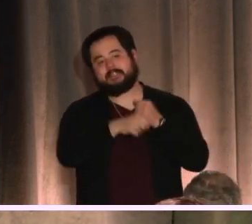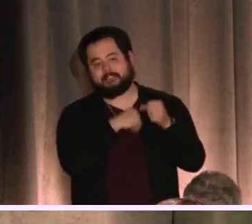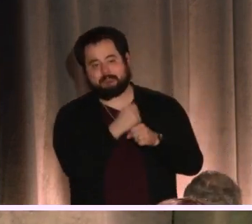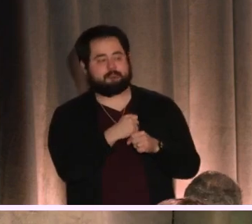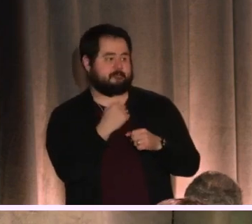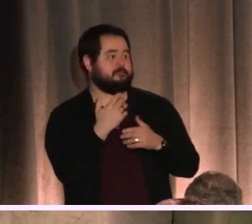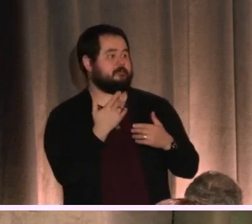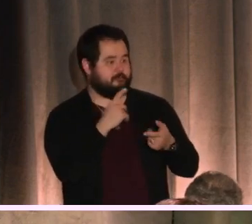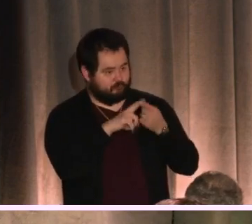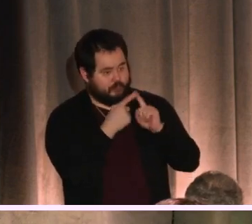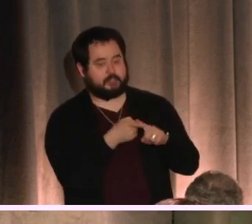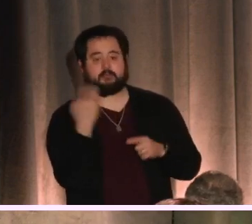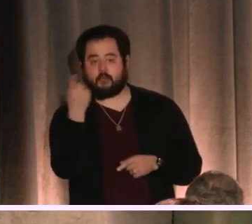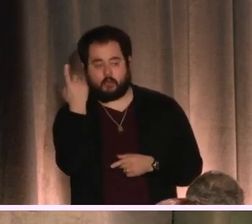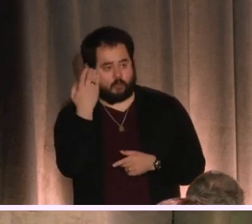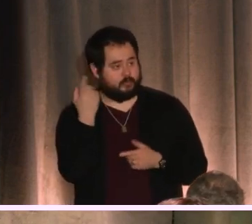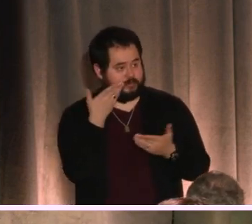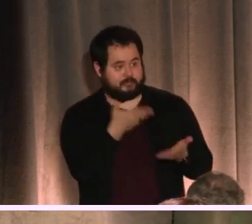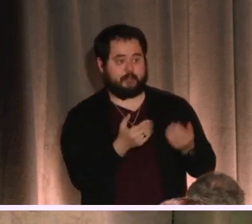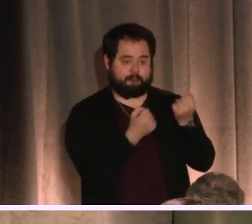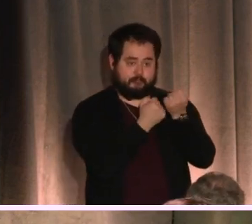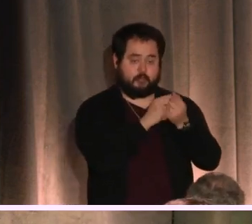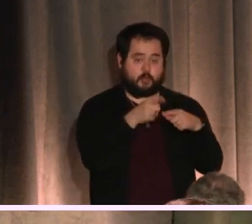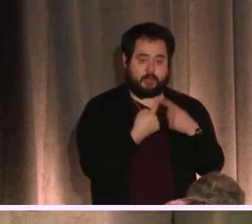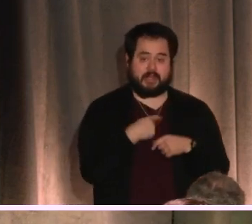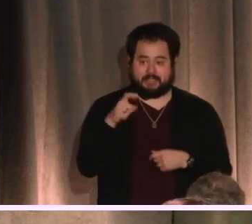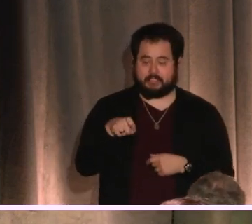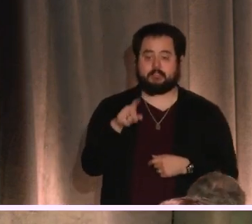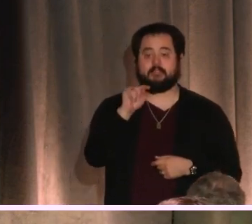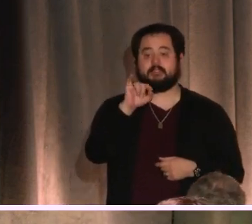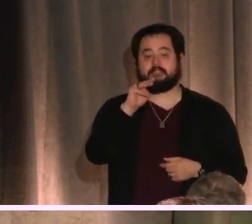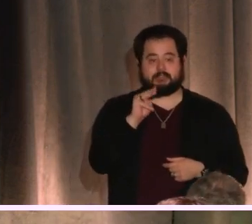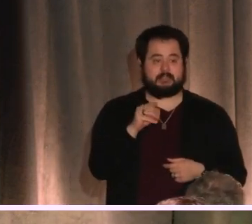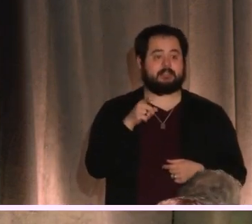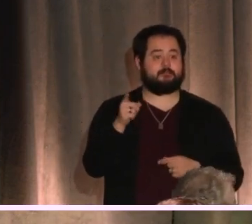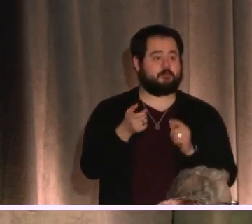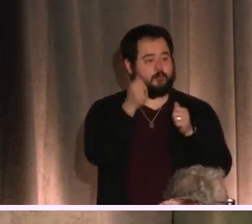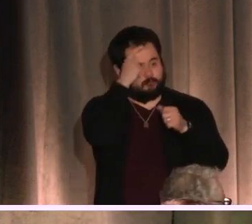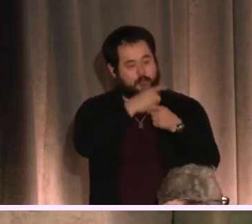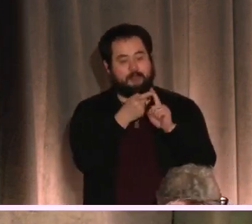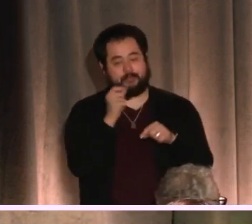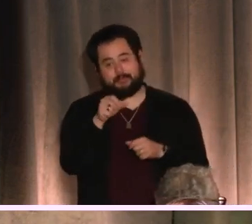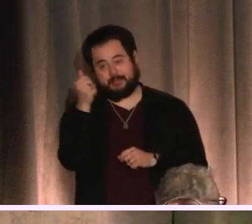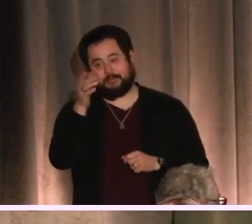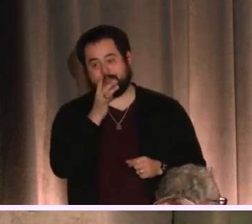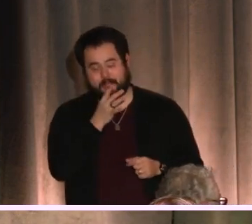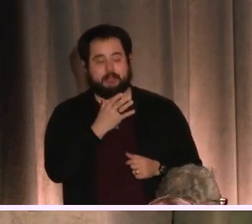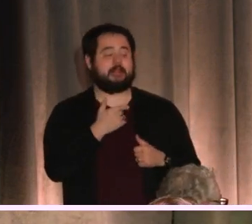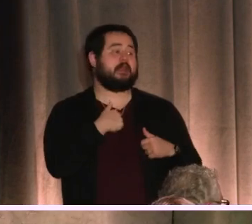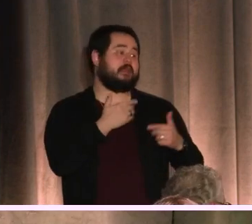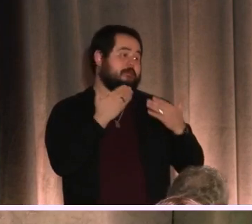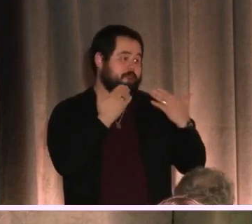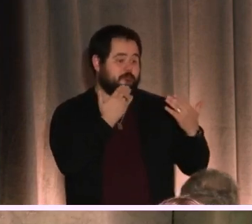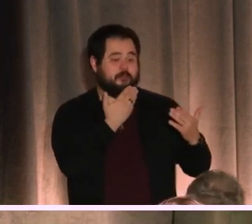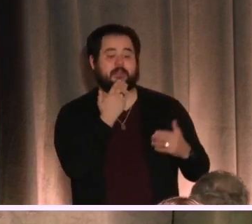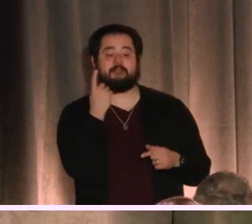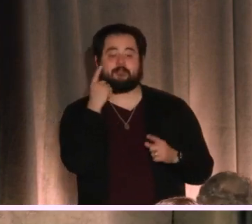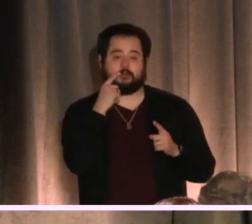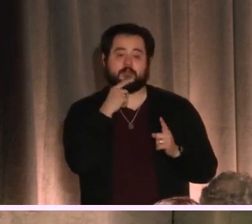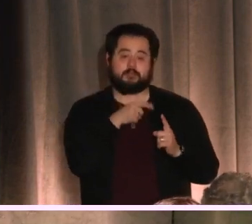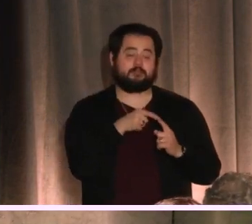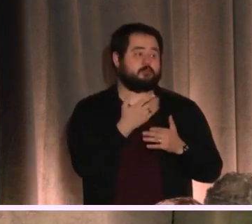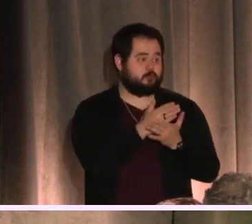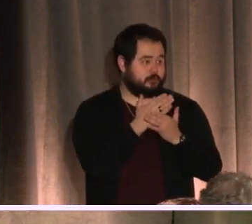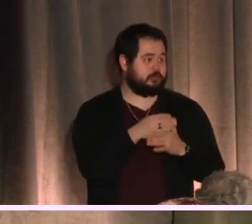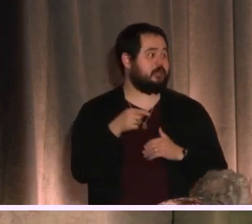I needed you. To Tim Laughlin, who is my brother from another mother, I am so grateful to share